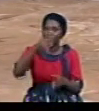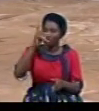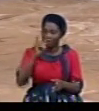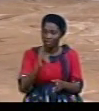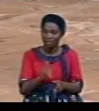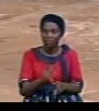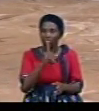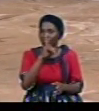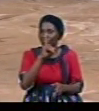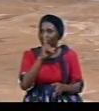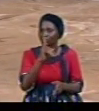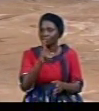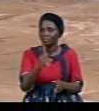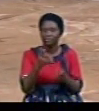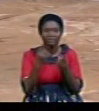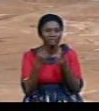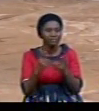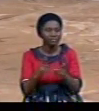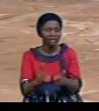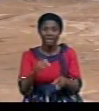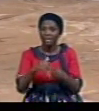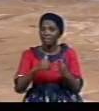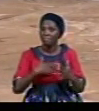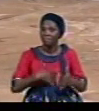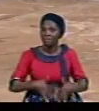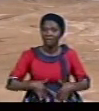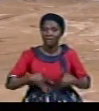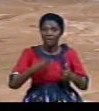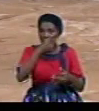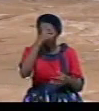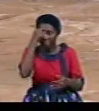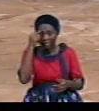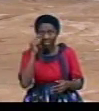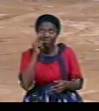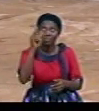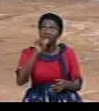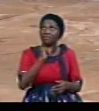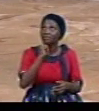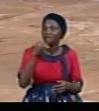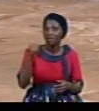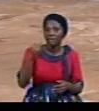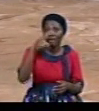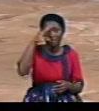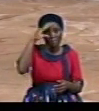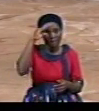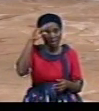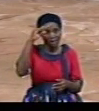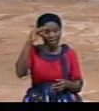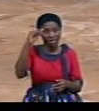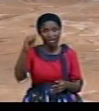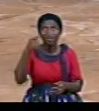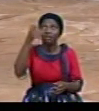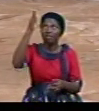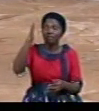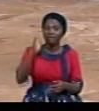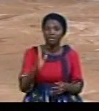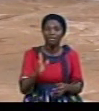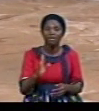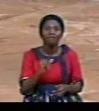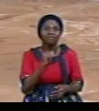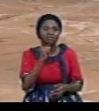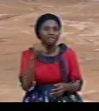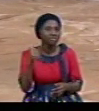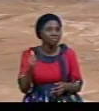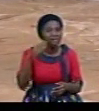come to pass in my life because it's nothing God is